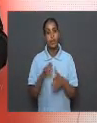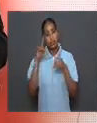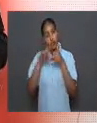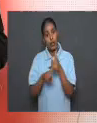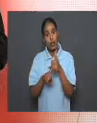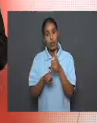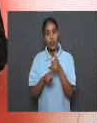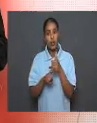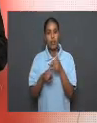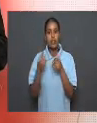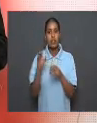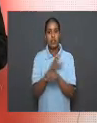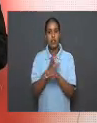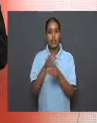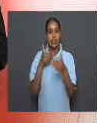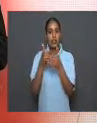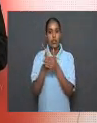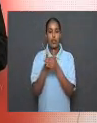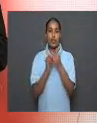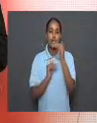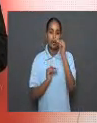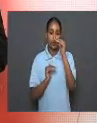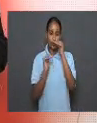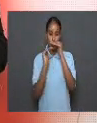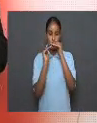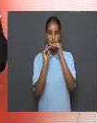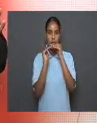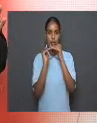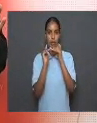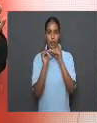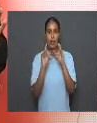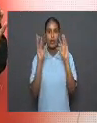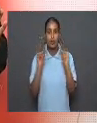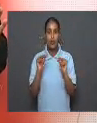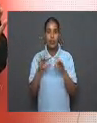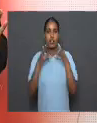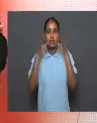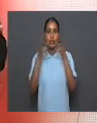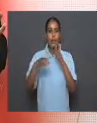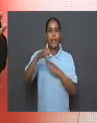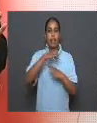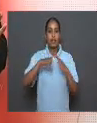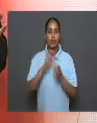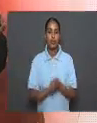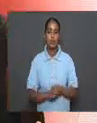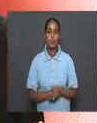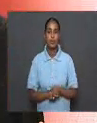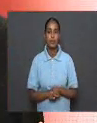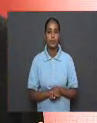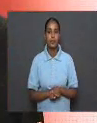Eventually, the cell reaches equilibrium and there is no transfer of electrons.